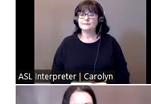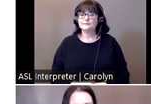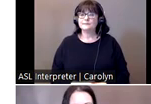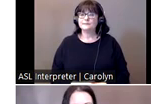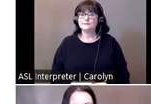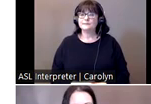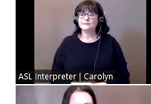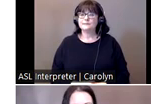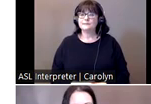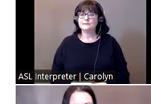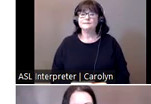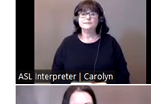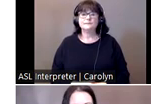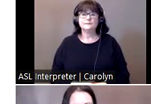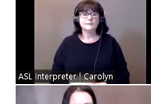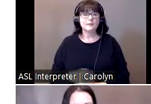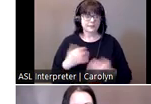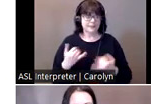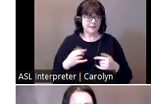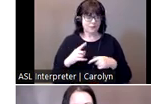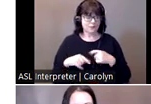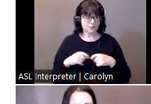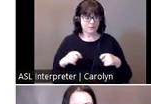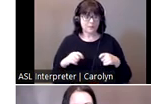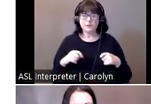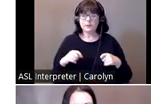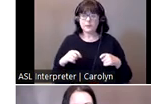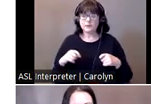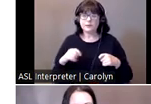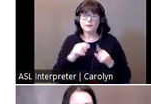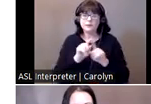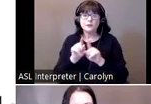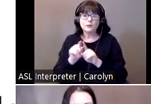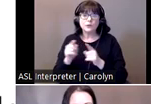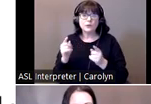And I also want to take a moment as we're wrapping up to